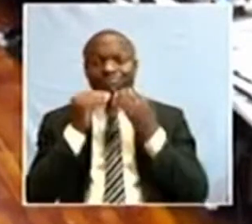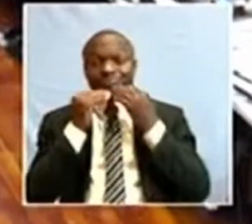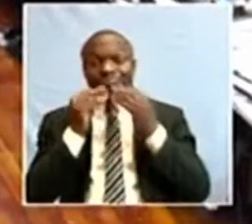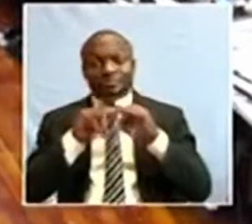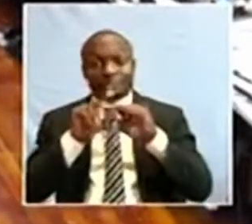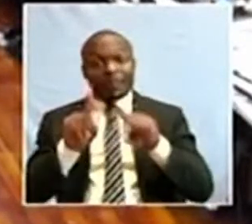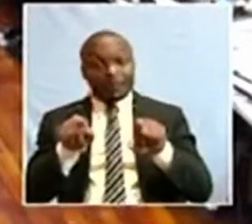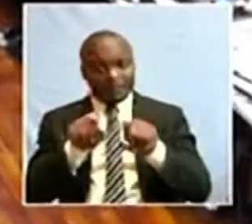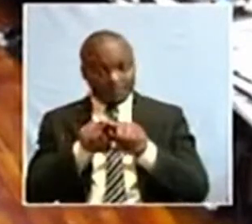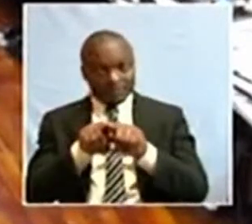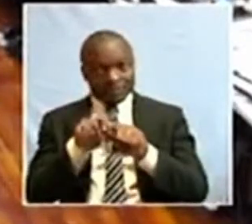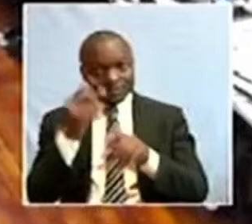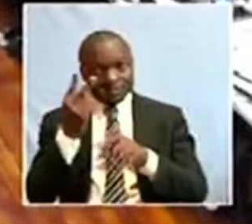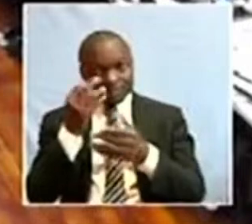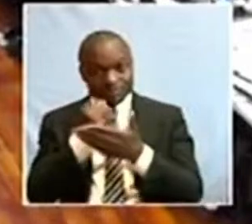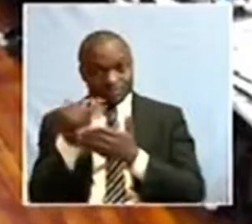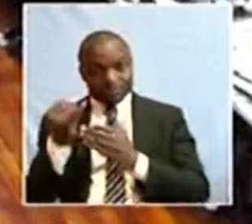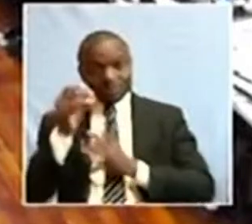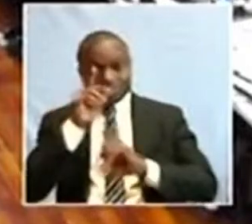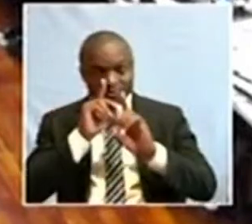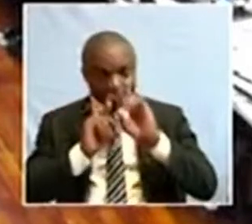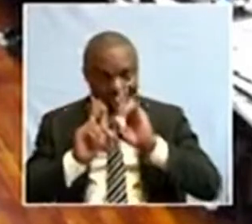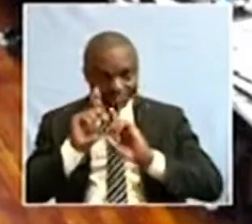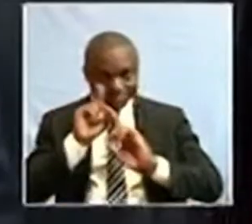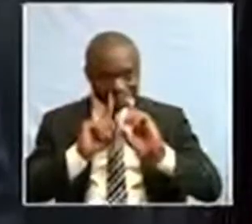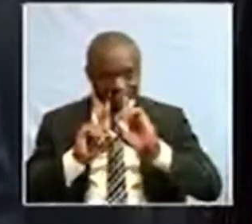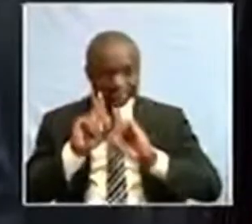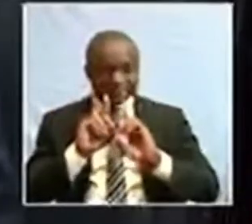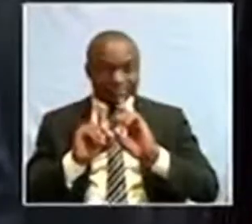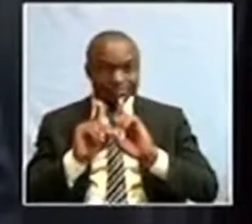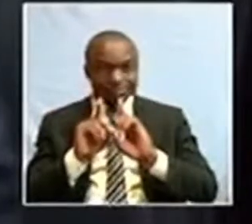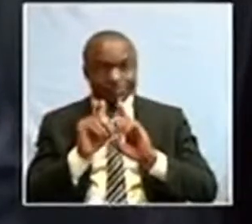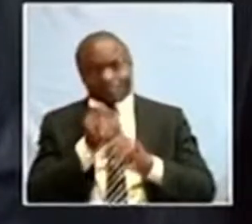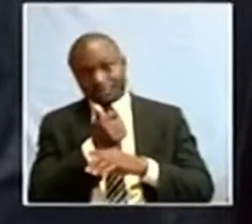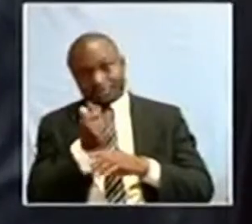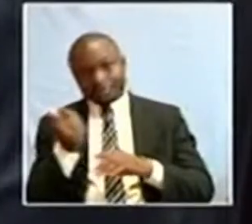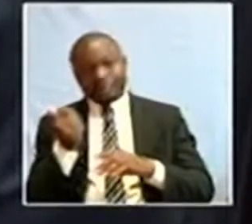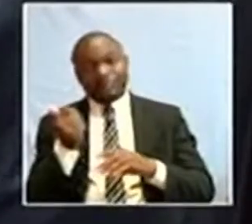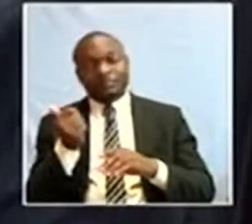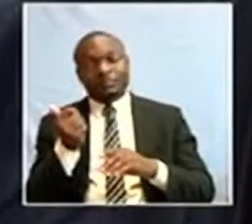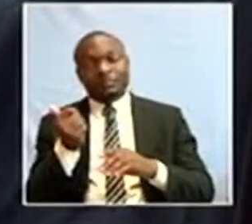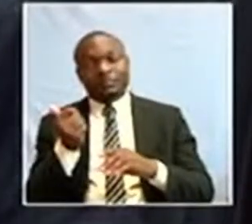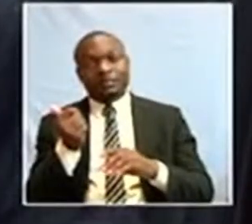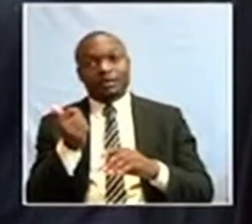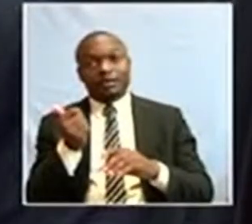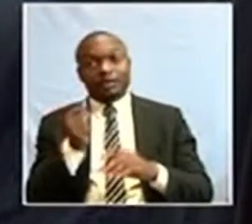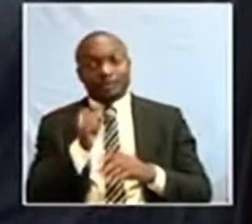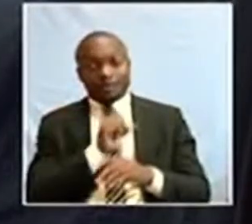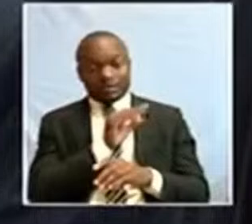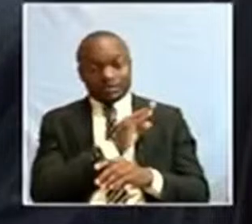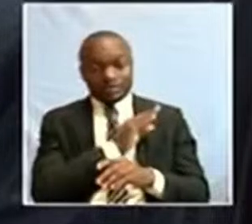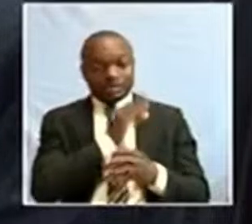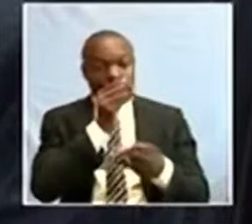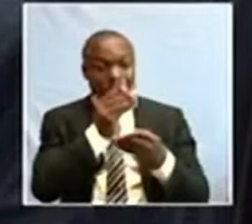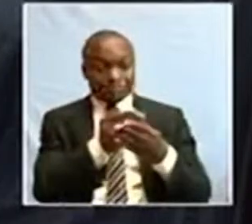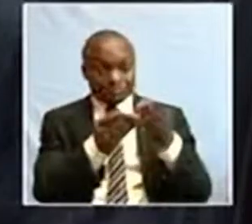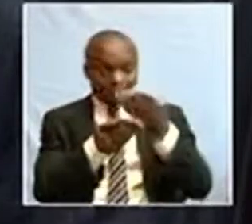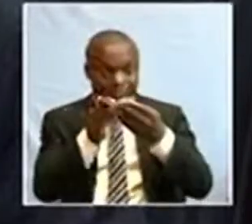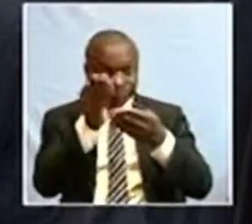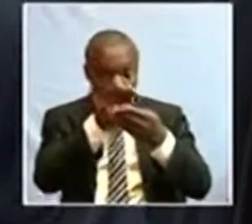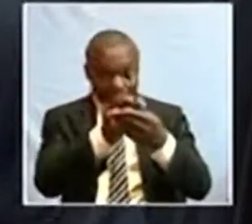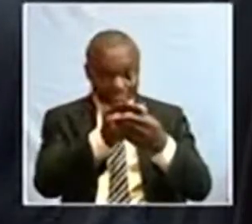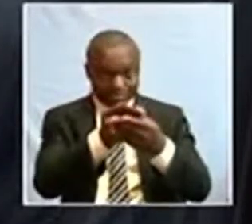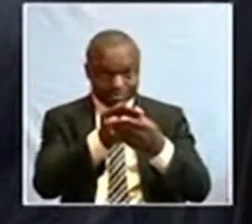On the same two issues we're interrogating on other statutory obligations and the failure to settle staff obligations on page 11 and page